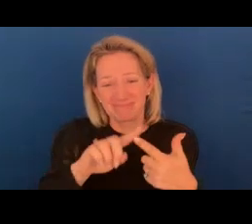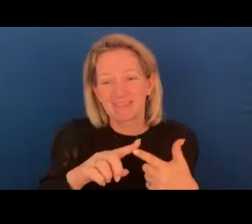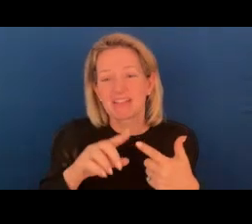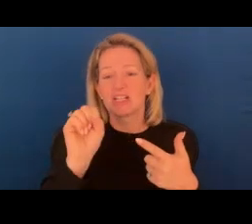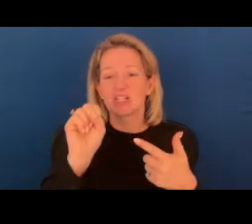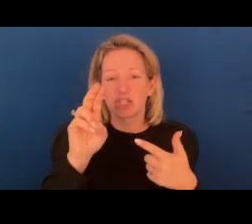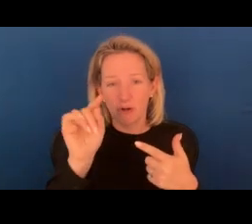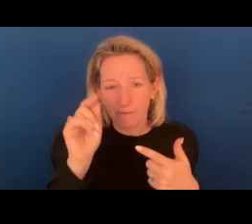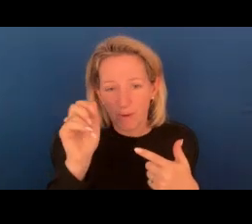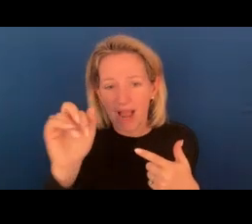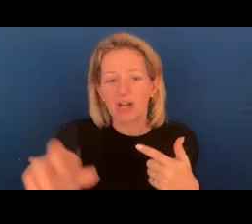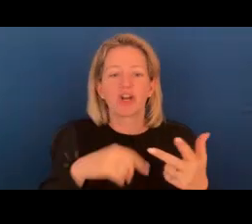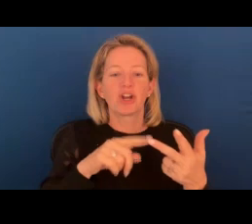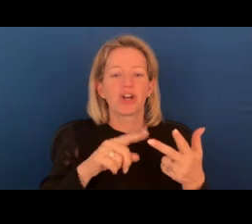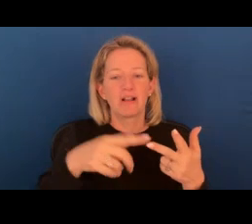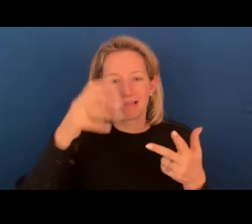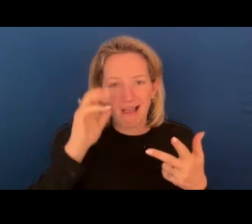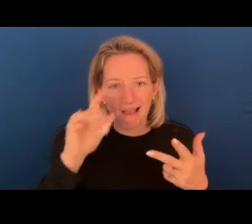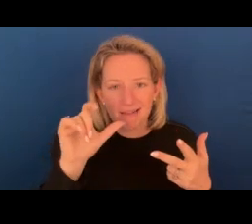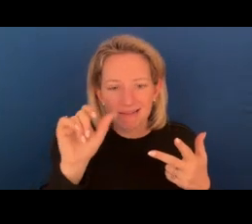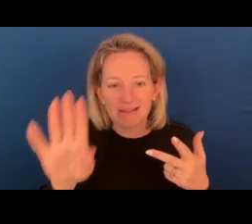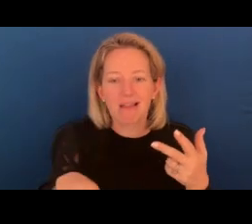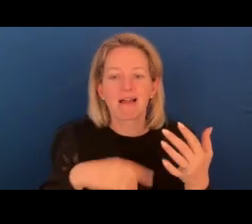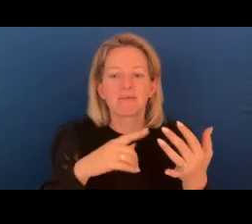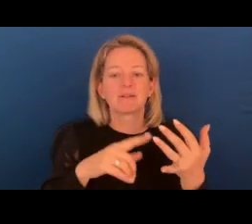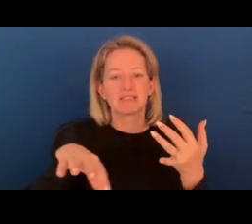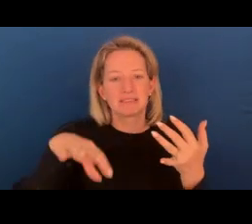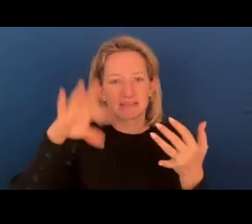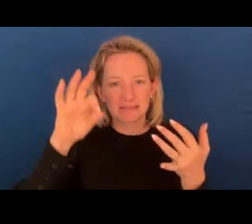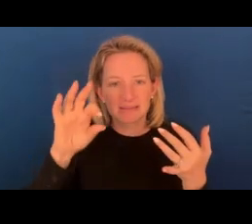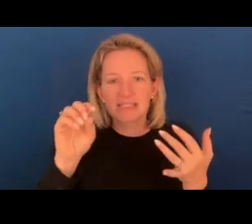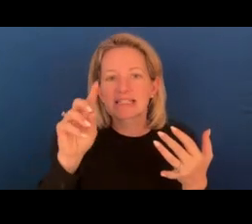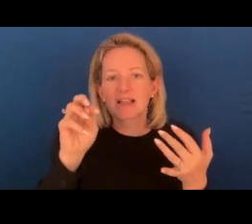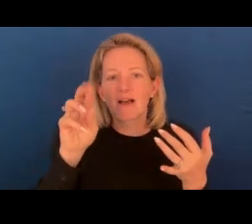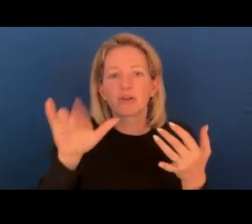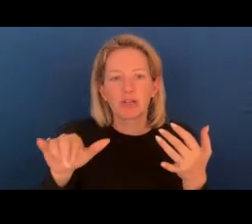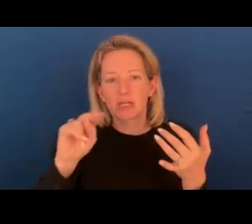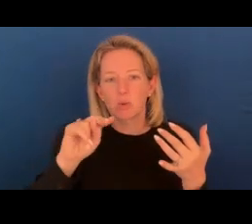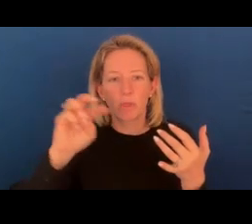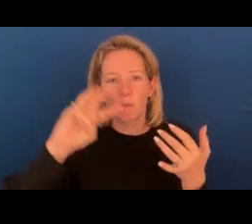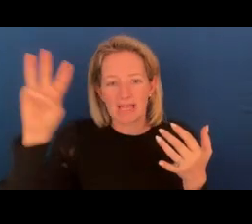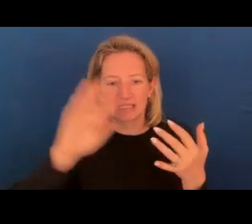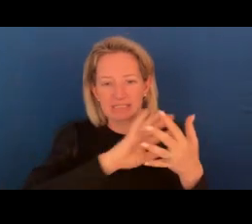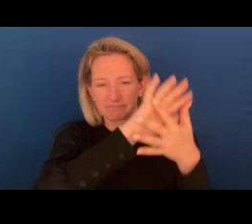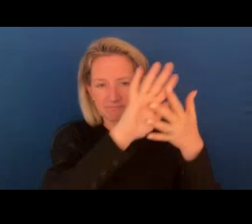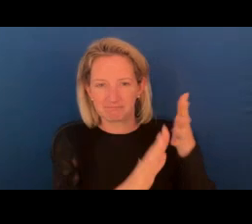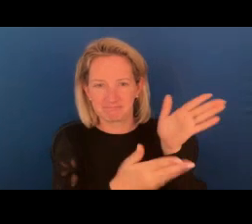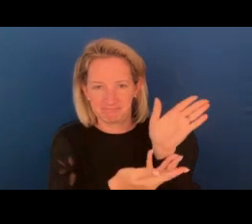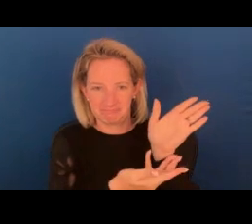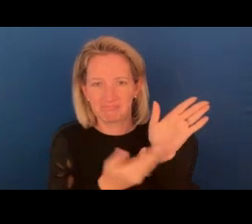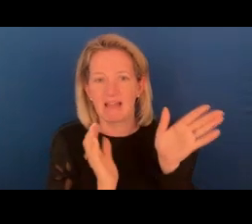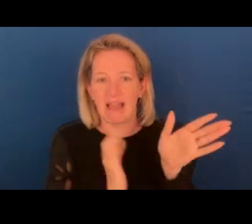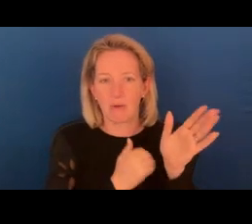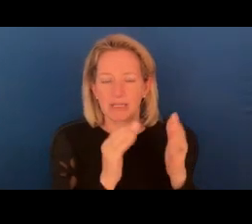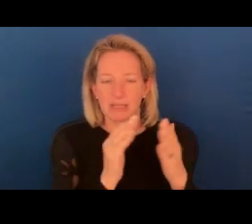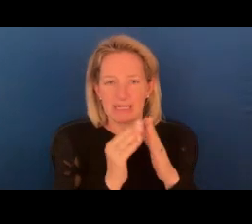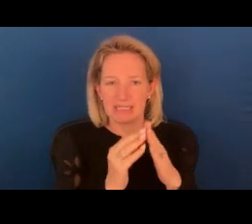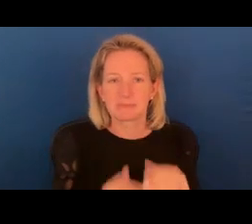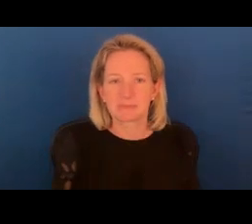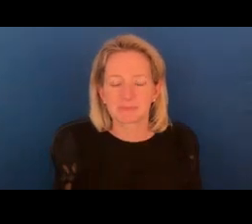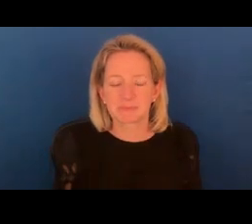Sanctuary, Lions Club International, and Discover Your Northwest. They make up our steering committee. Next slide, please. And then